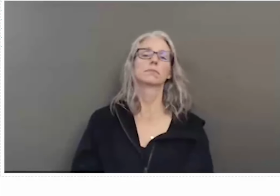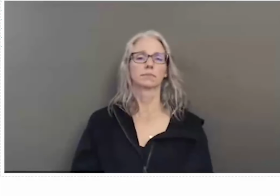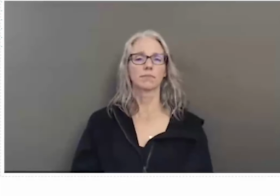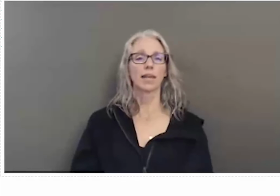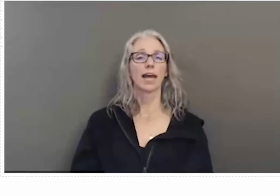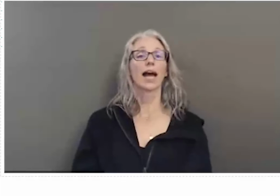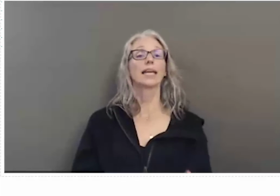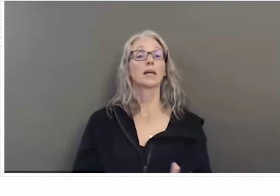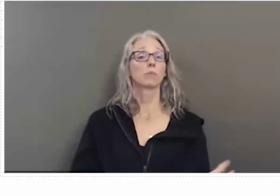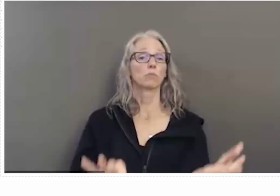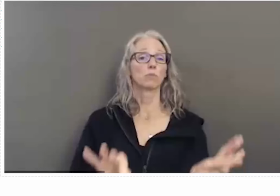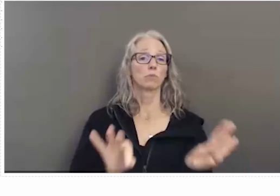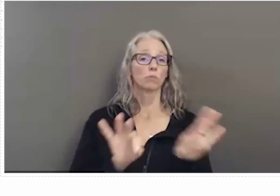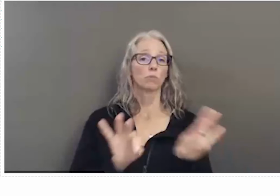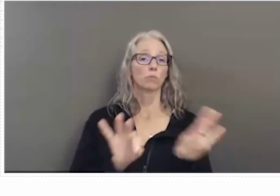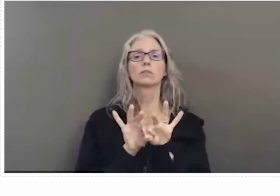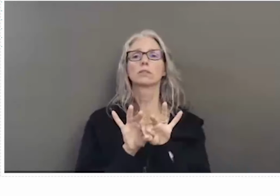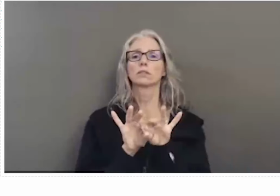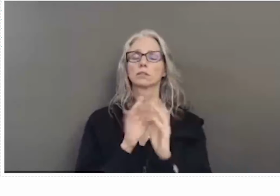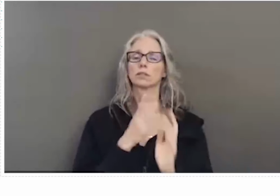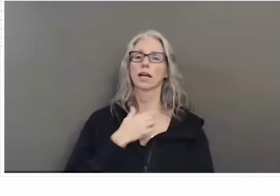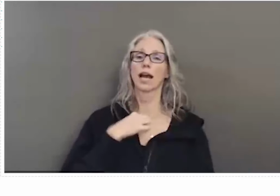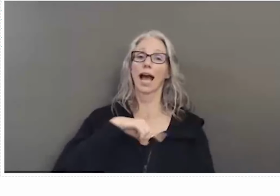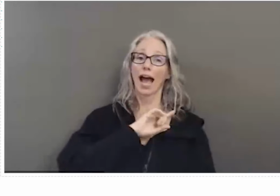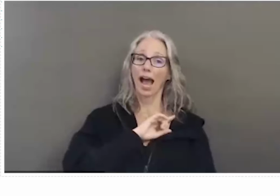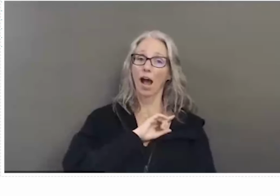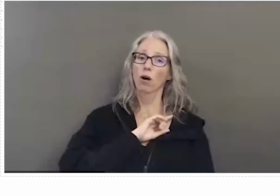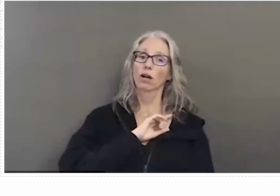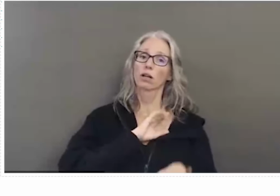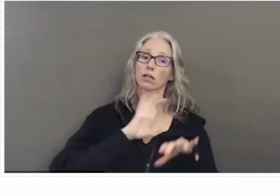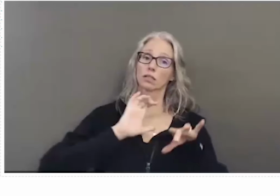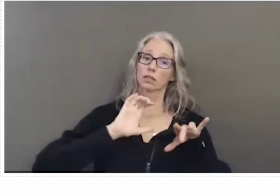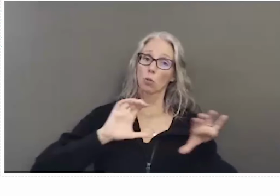alignment in our philosophies and practices.